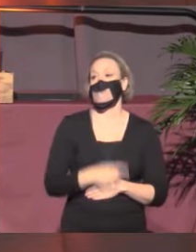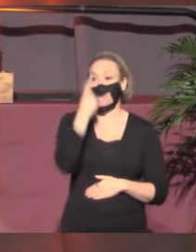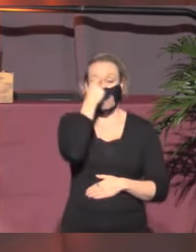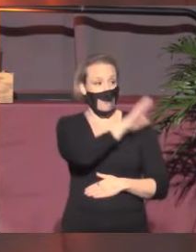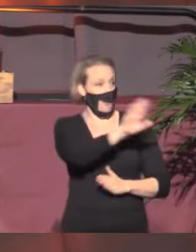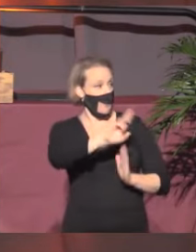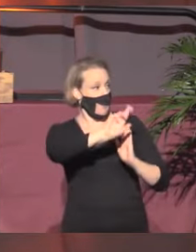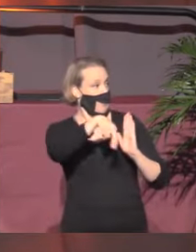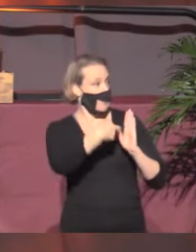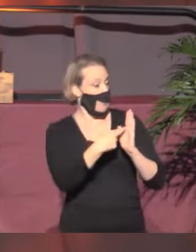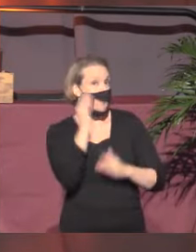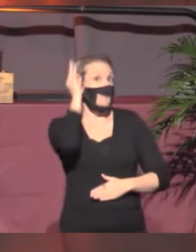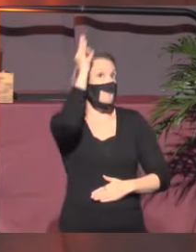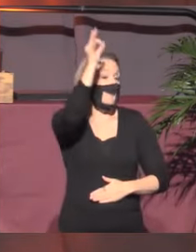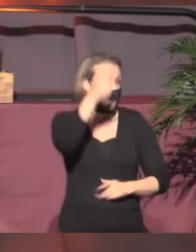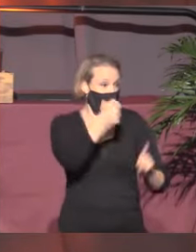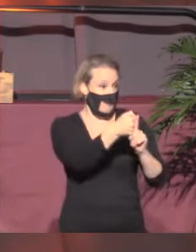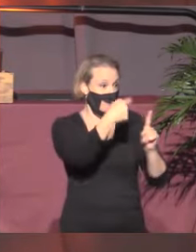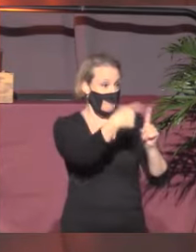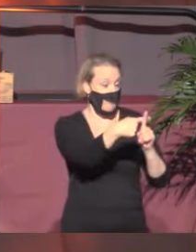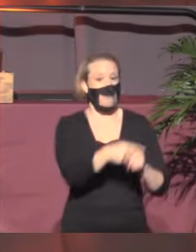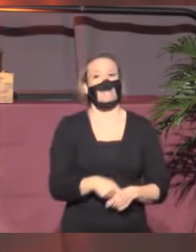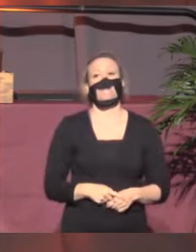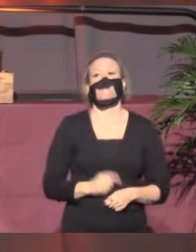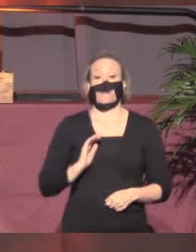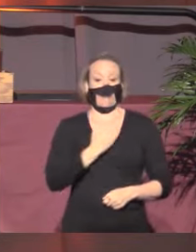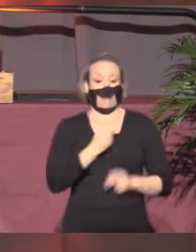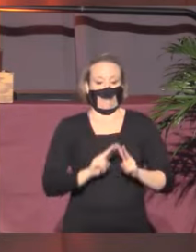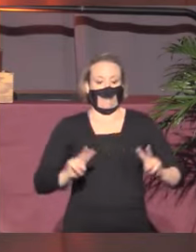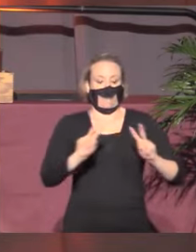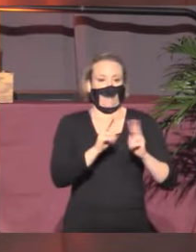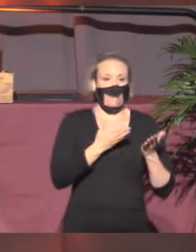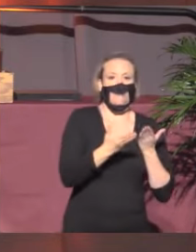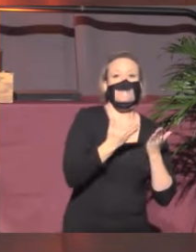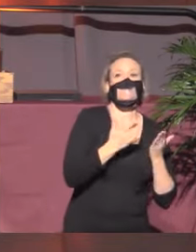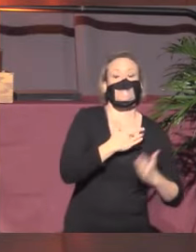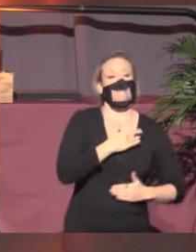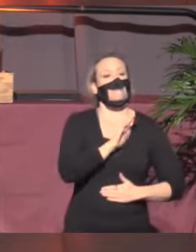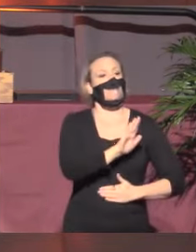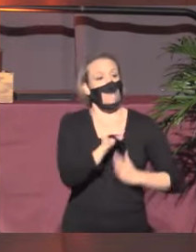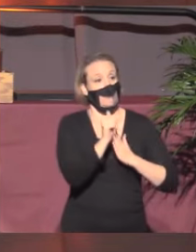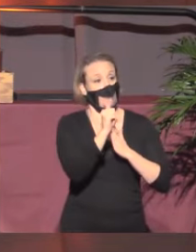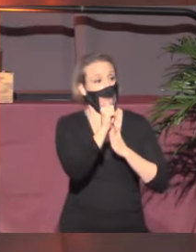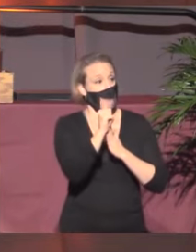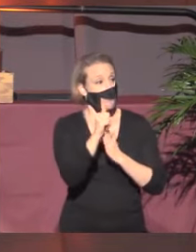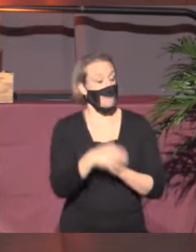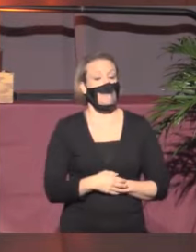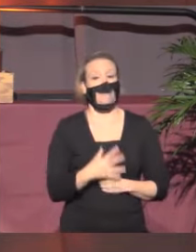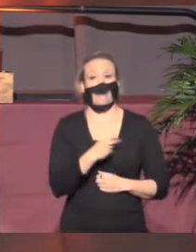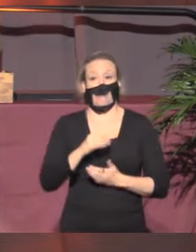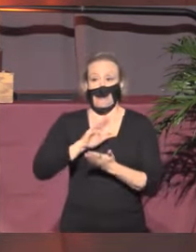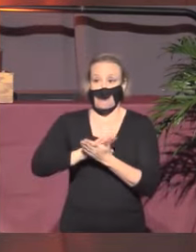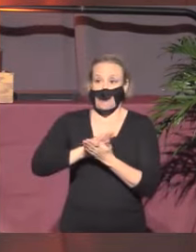play in the future with Hamline's value of service, compassion, leadership, and